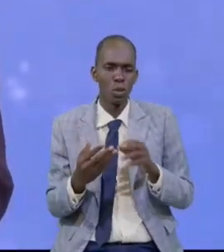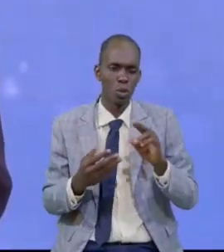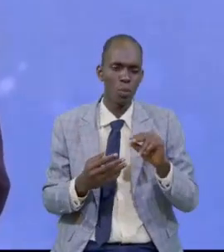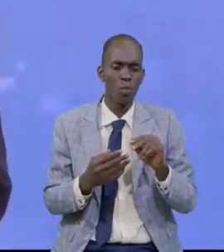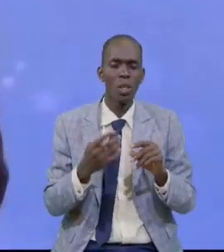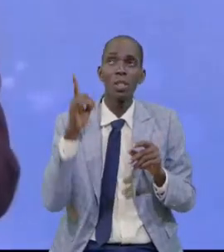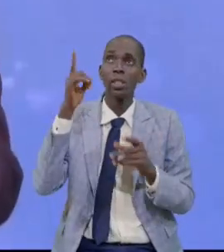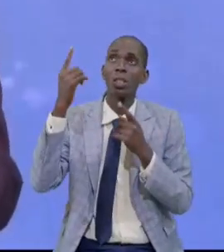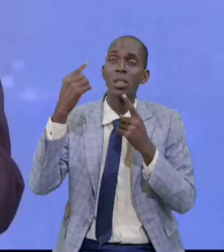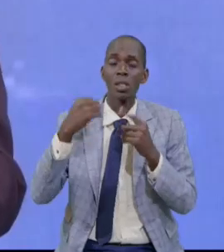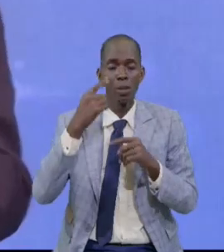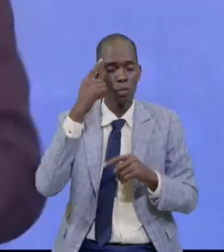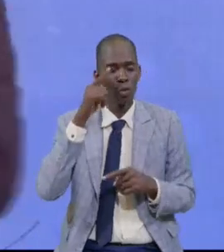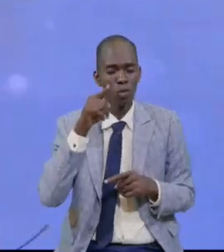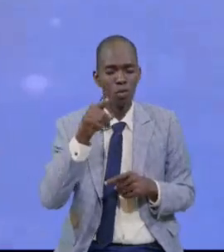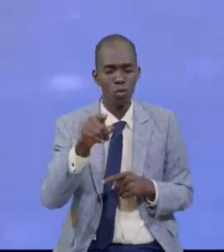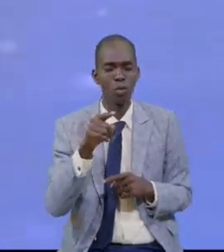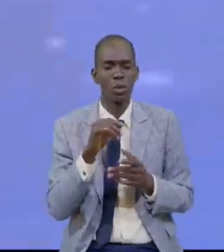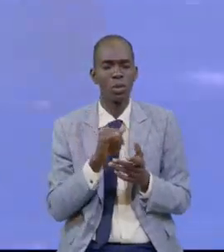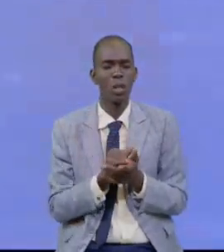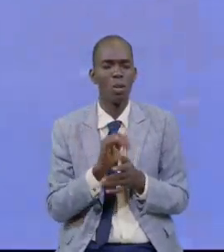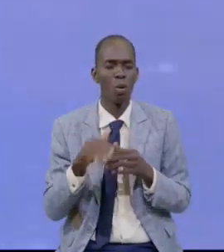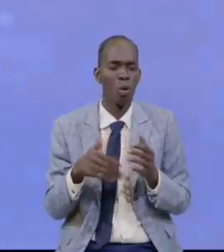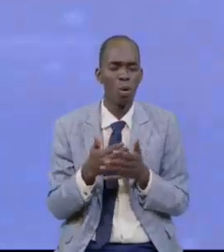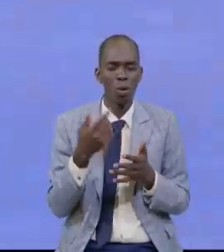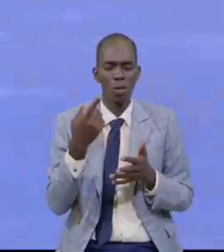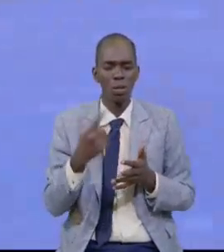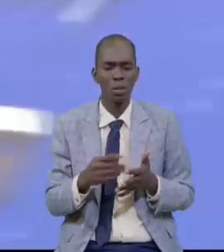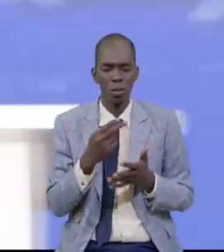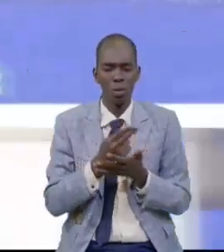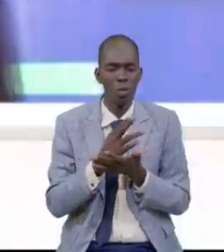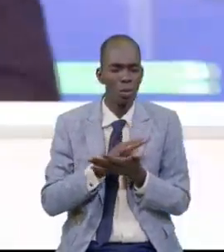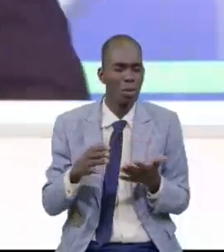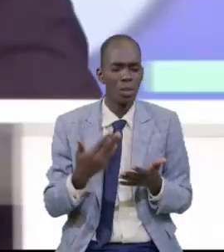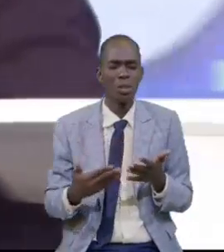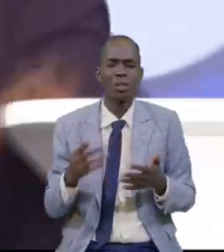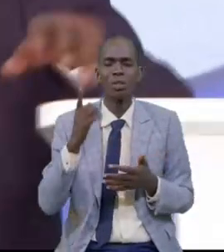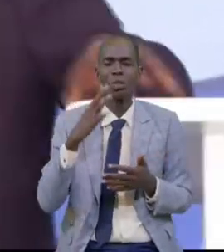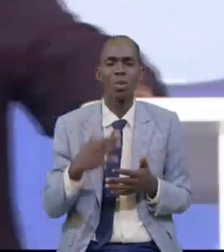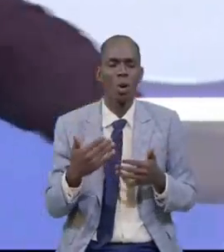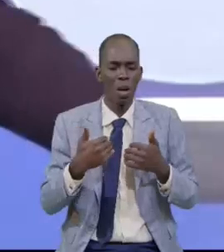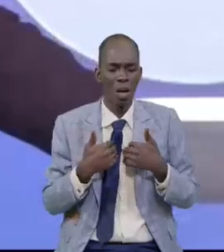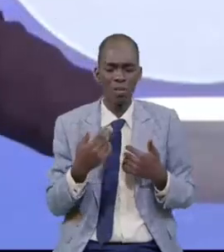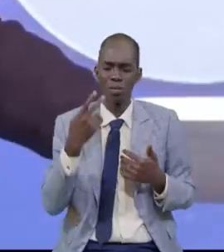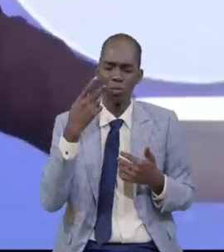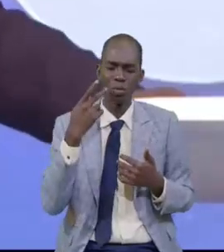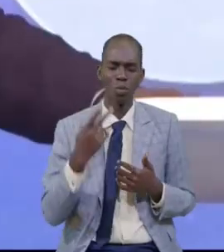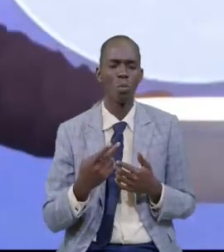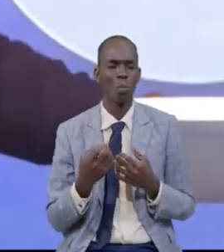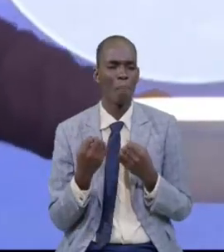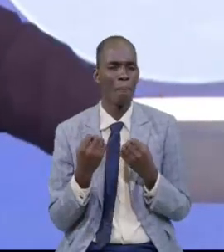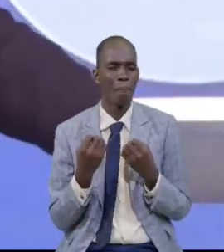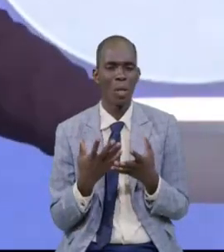the godliness available that God has put, made available here, your eyes were